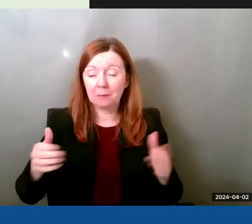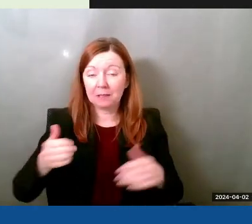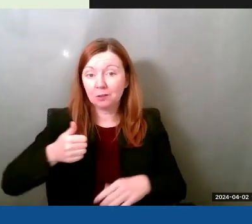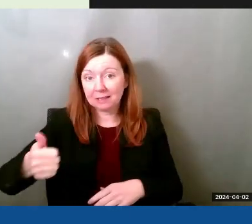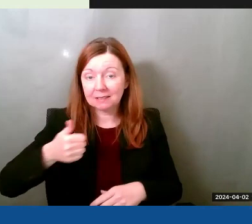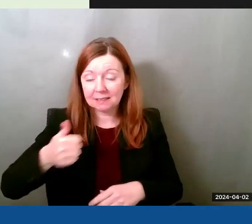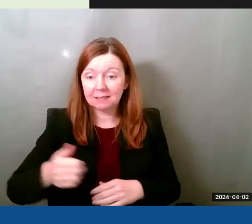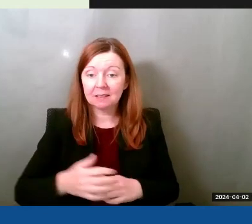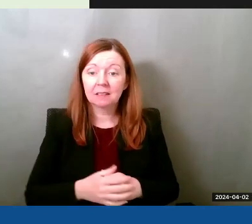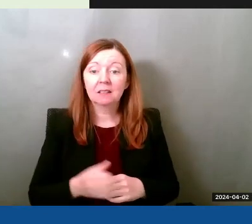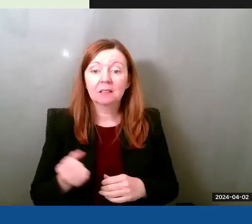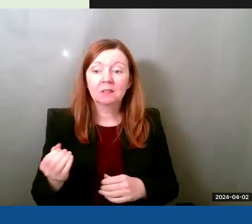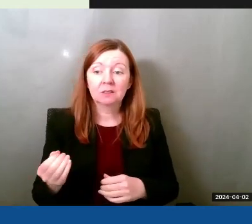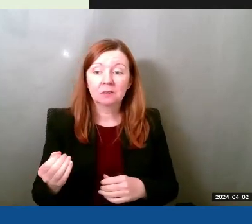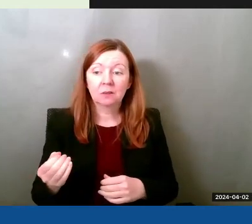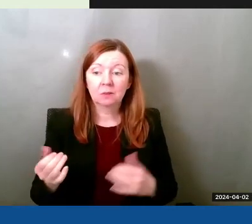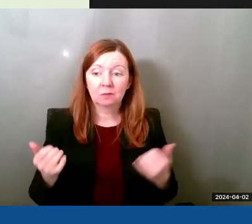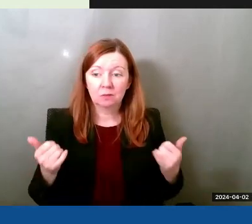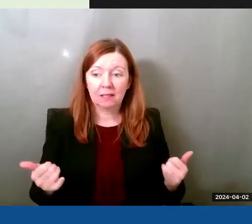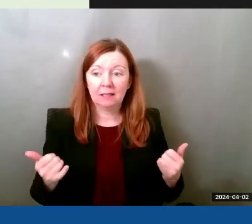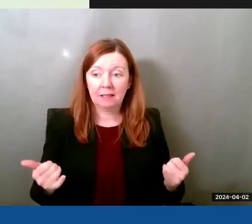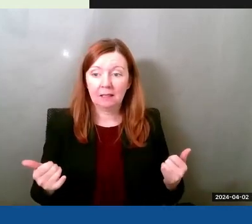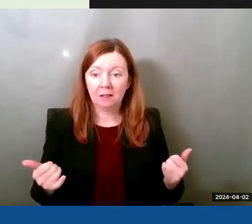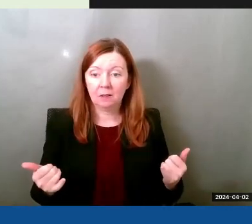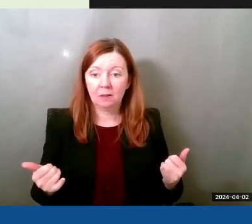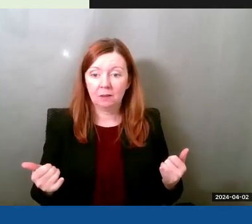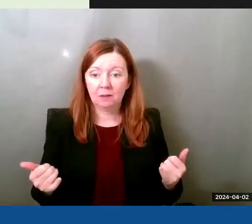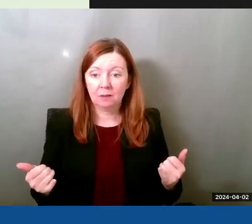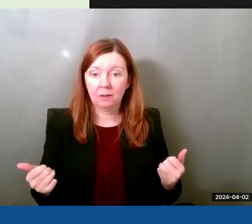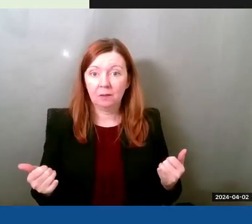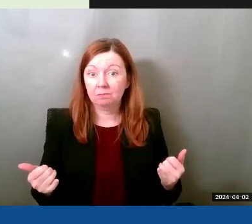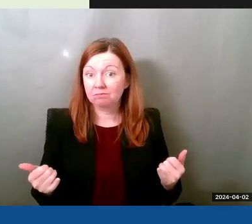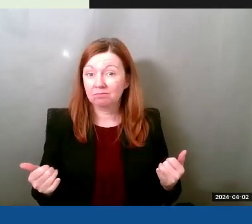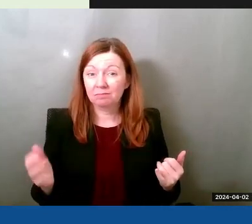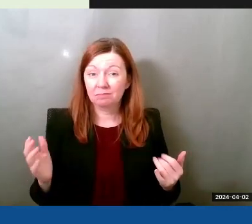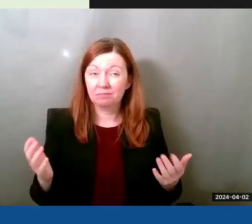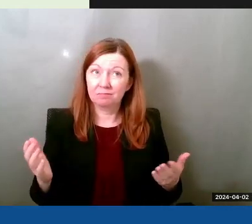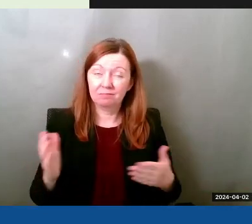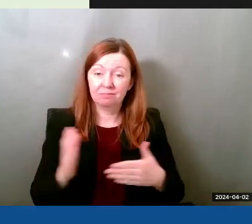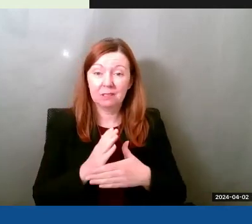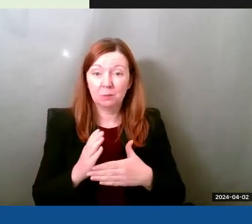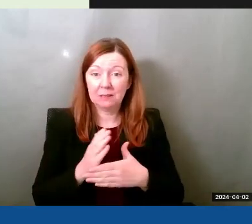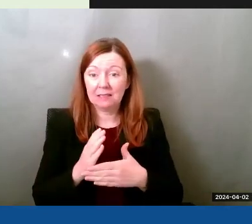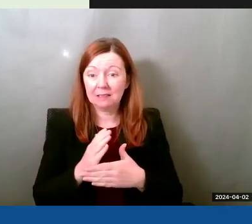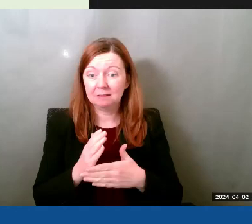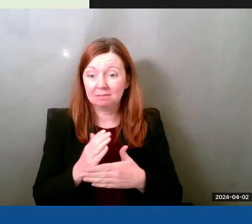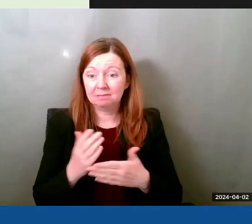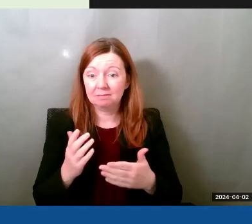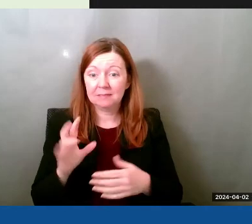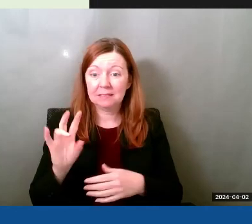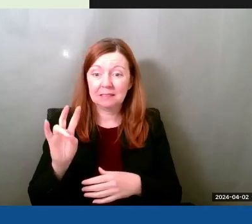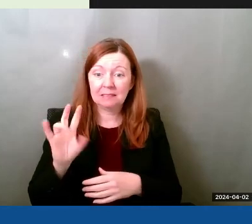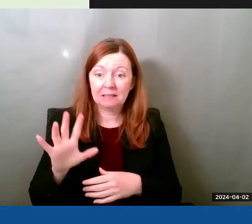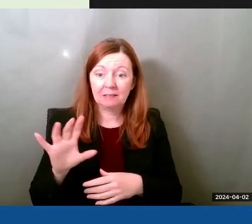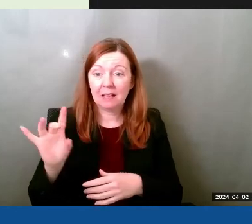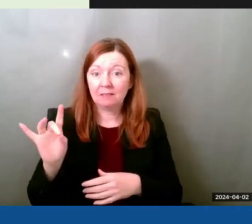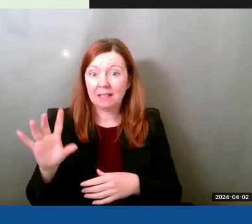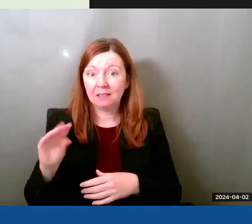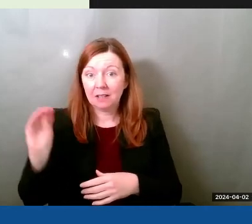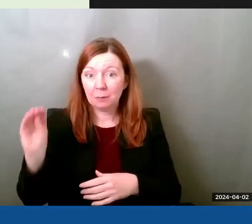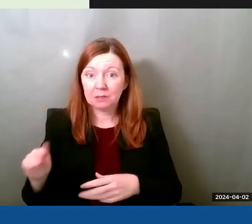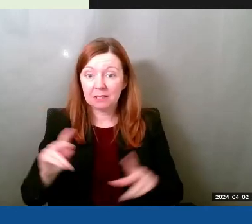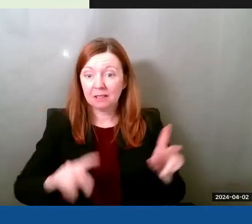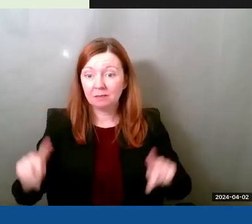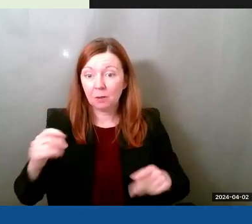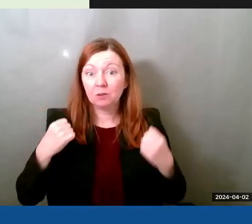transit. So right now, it's somewhere between 75 and 85% of